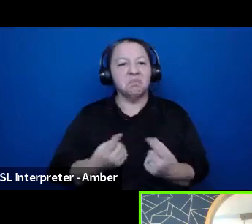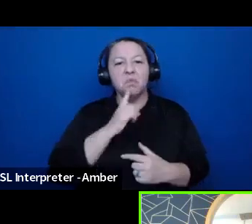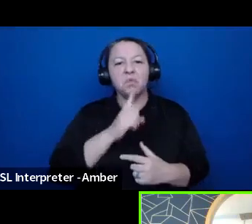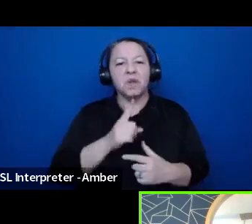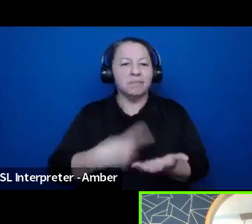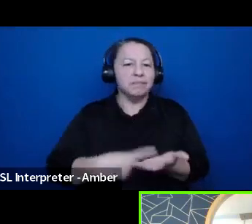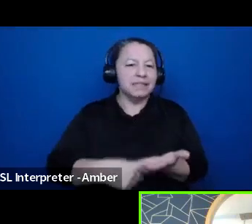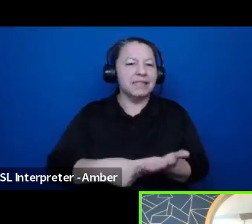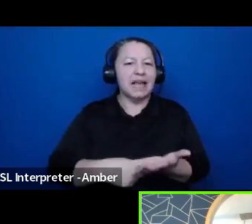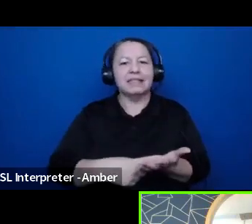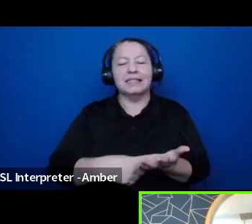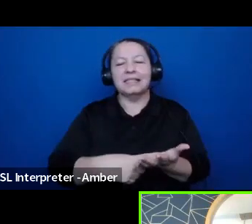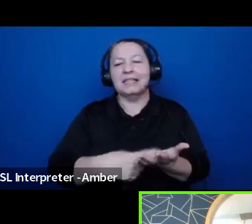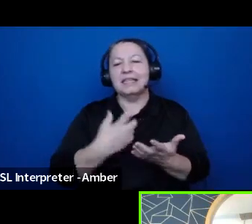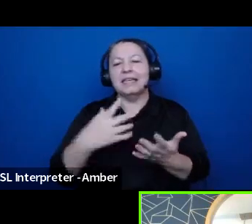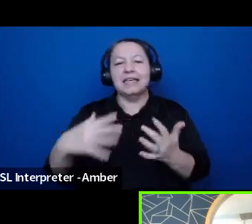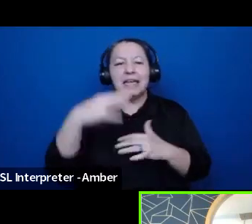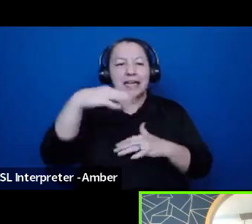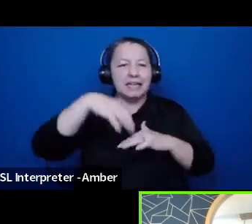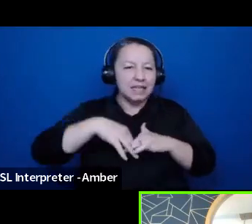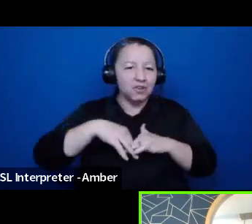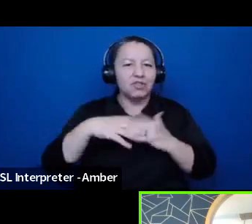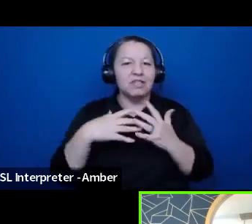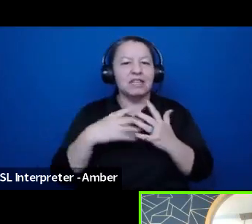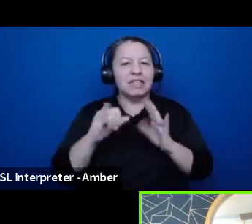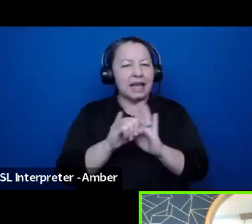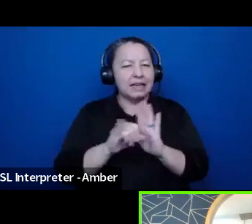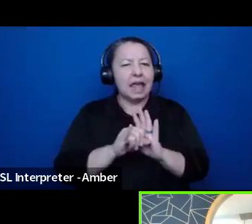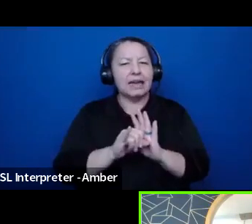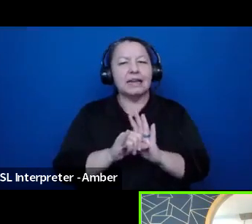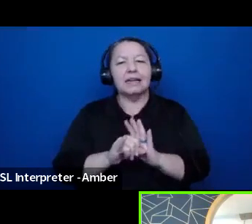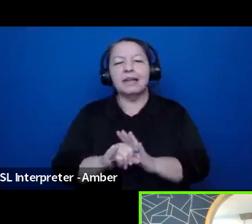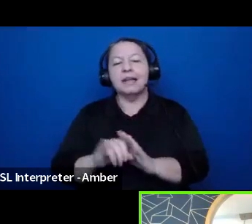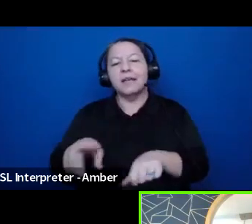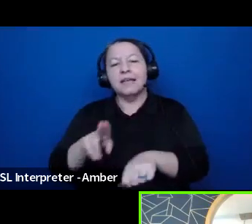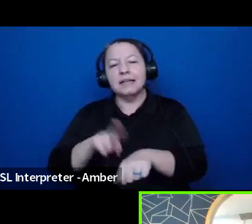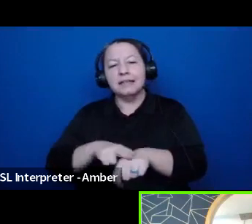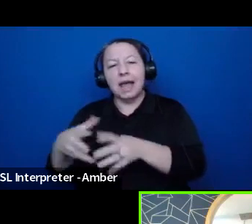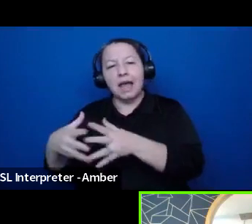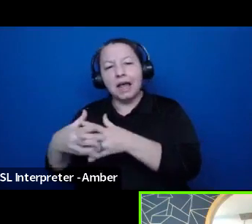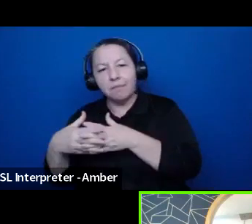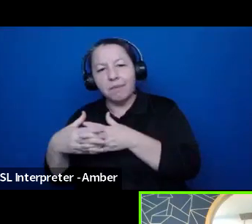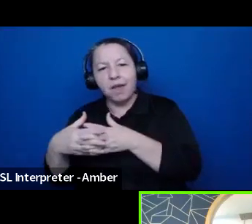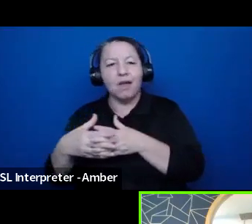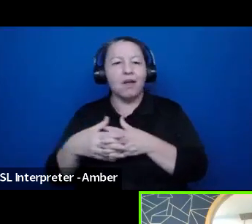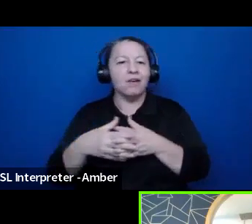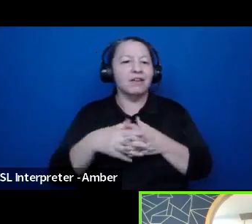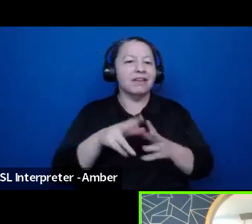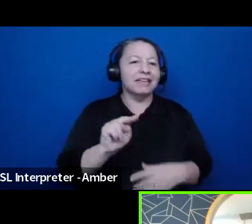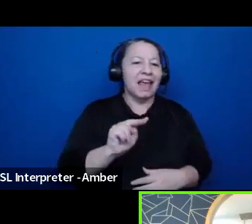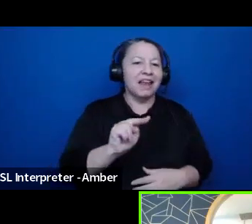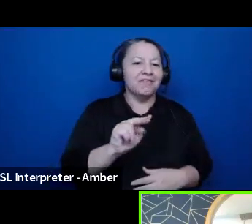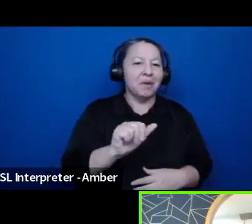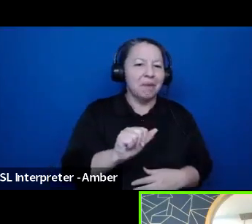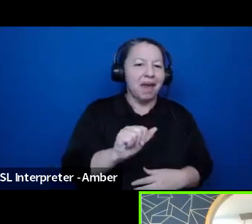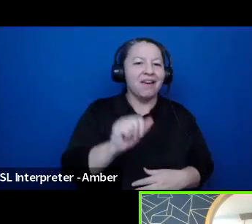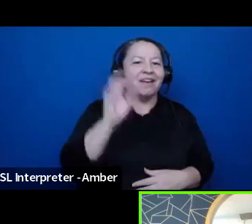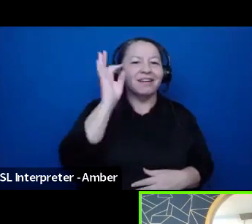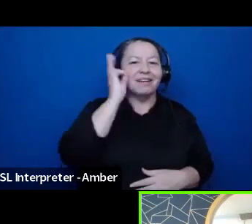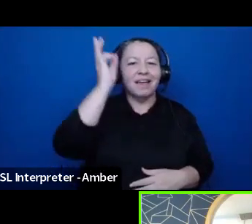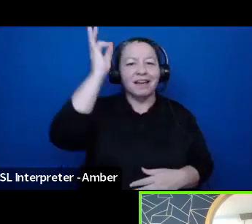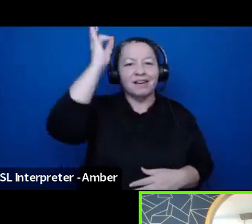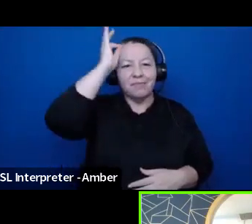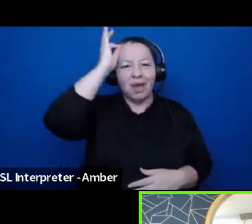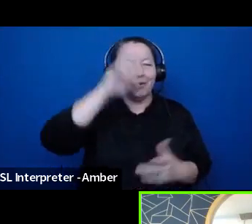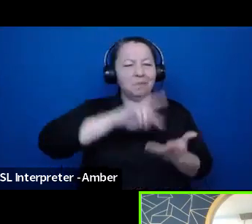Indigenous identity, Native identity, what does that mean? We've talked about enrollment